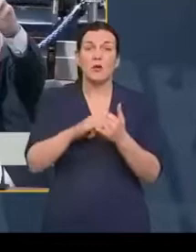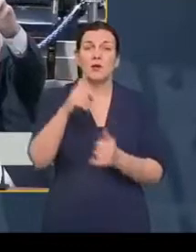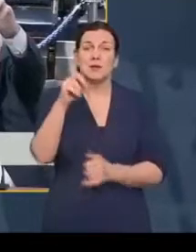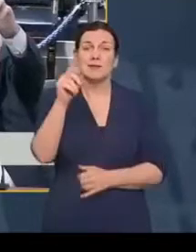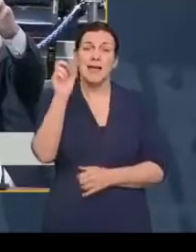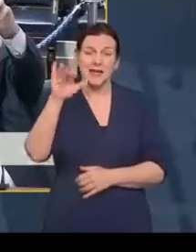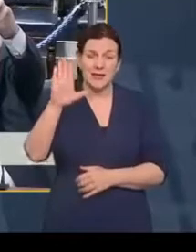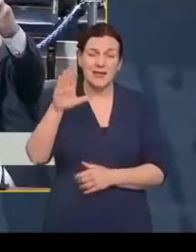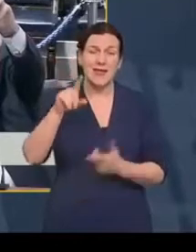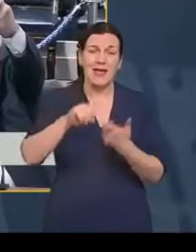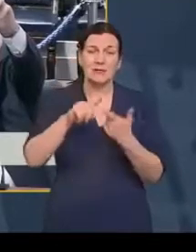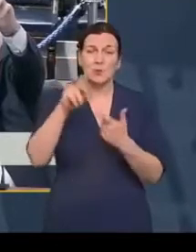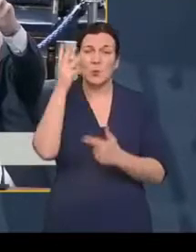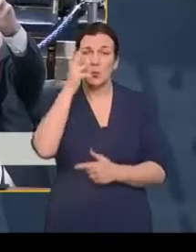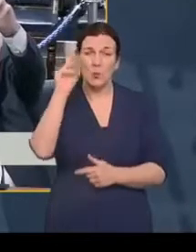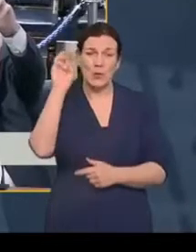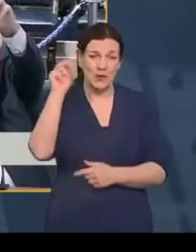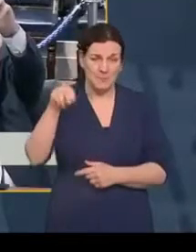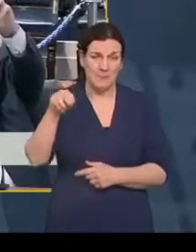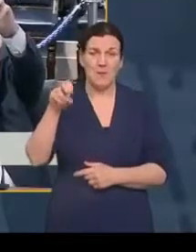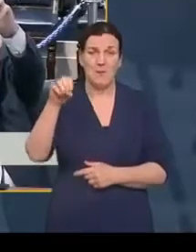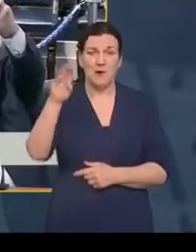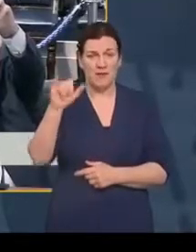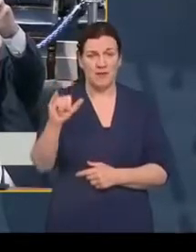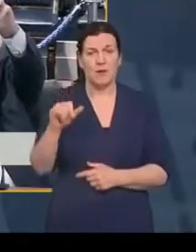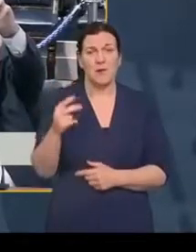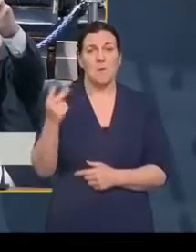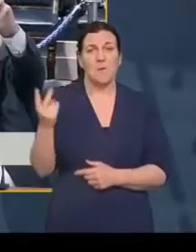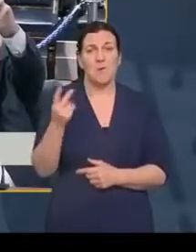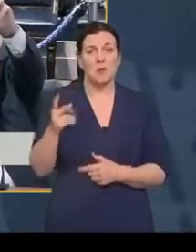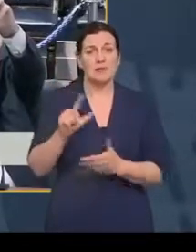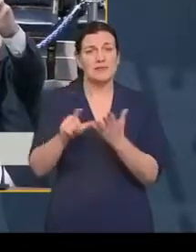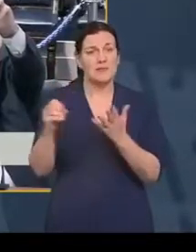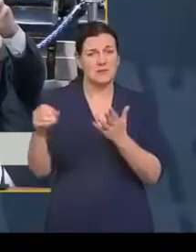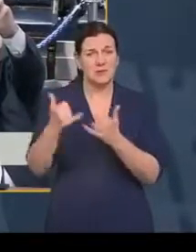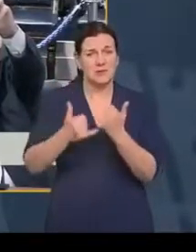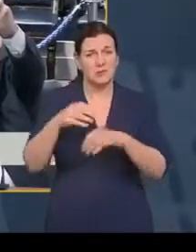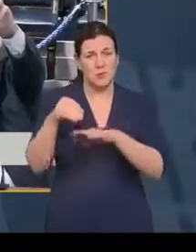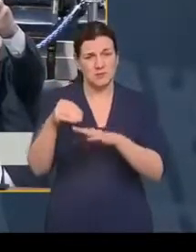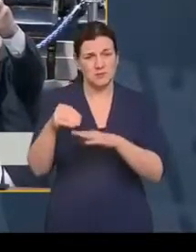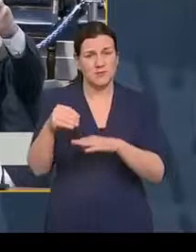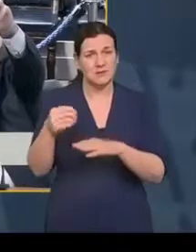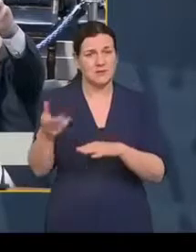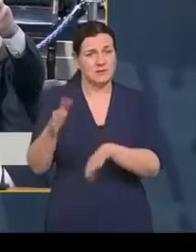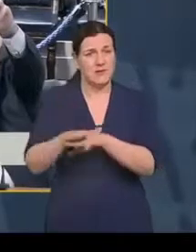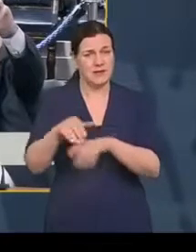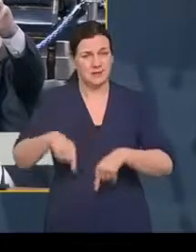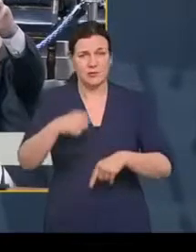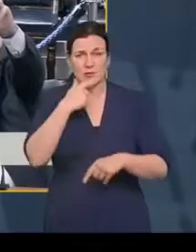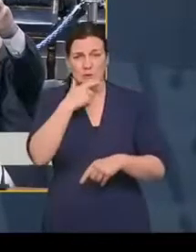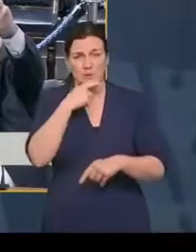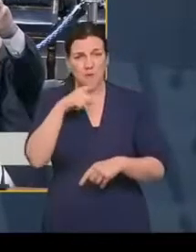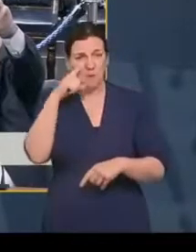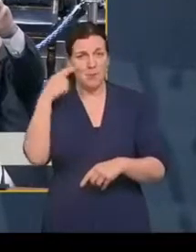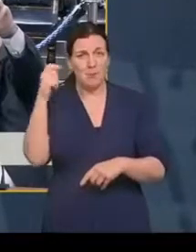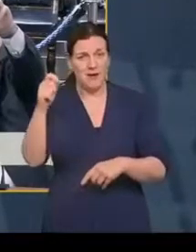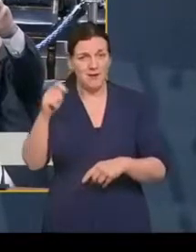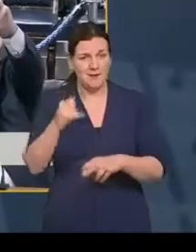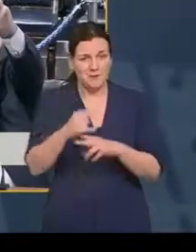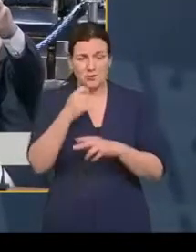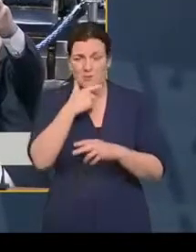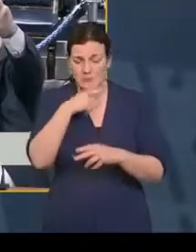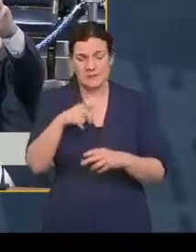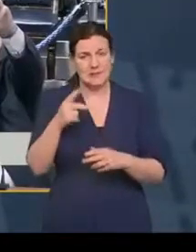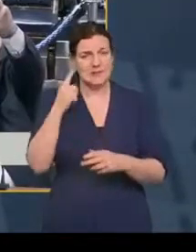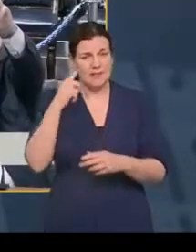and William McCarthy, both in their 70s, who died in Bluebell in Dublin. They were deaf brothers. They lived together